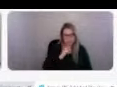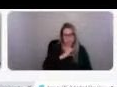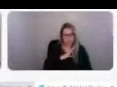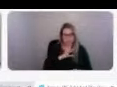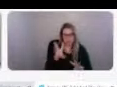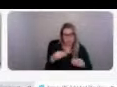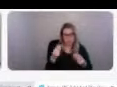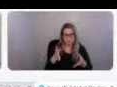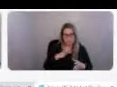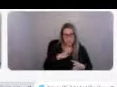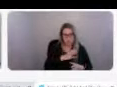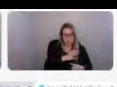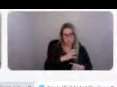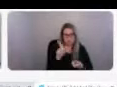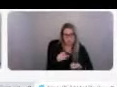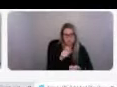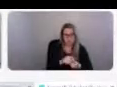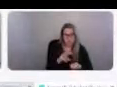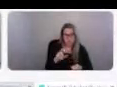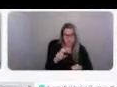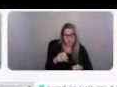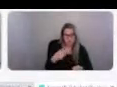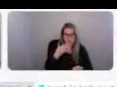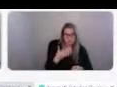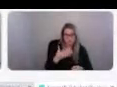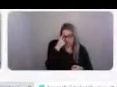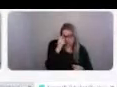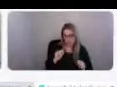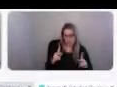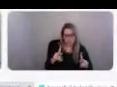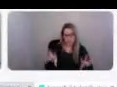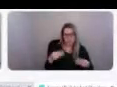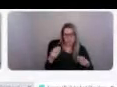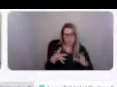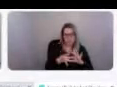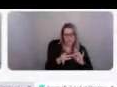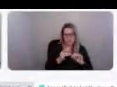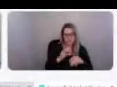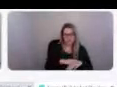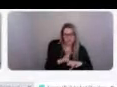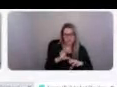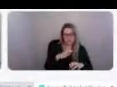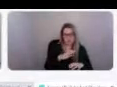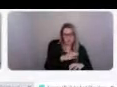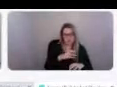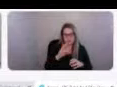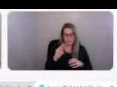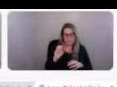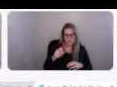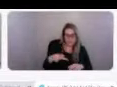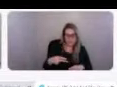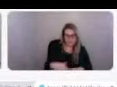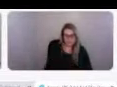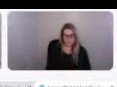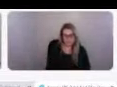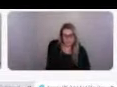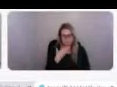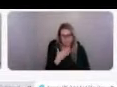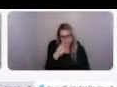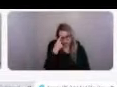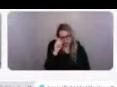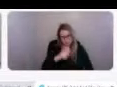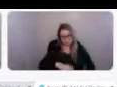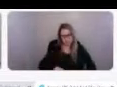detailed mapping detail thank you for the opportunity to provide comment on the commission draft district maps and i would be and thank you for this